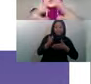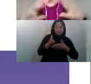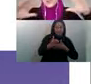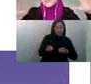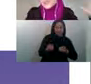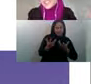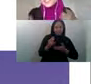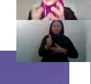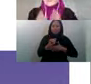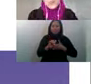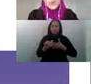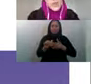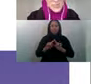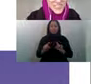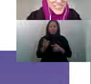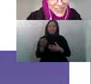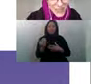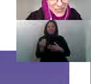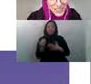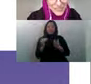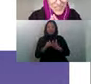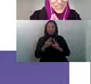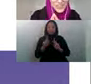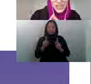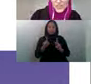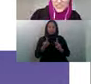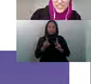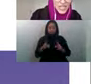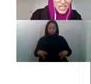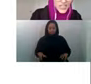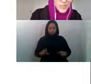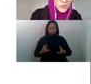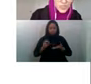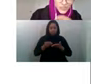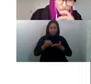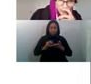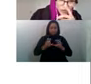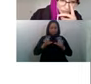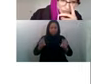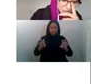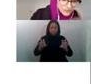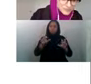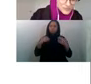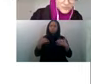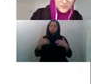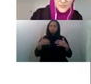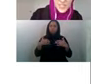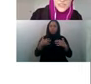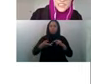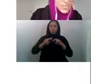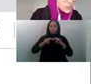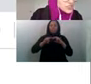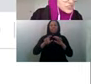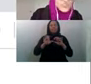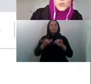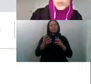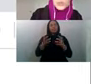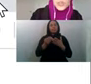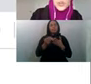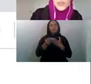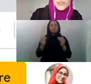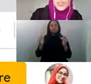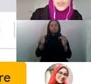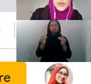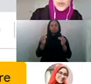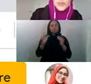when you have 15,000 people coming together to give that $10, it really goes a long way. In fact, I want to show you